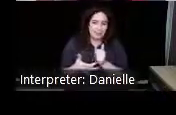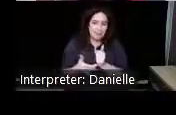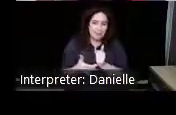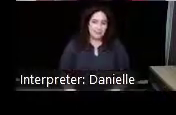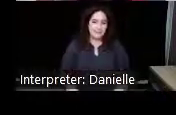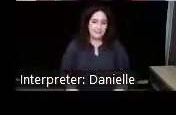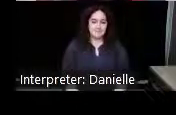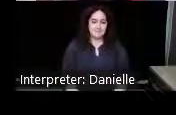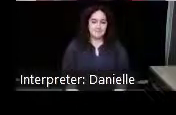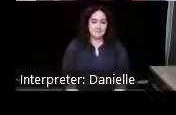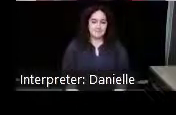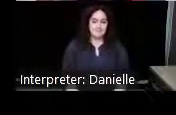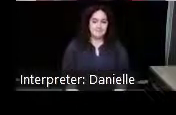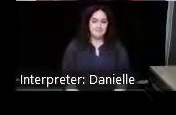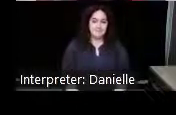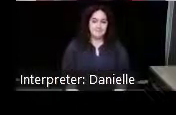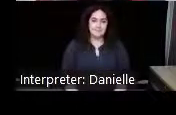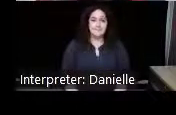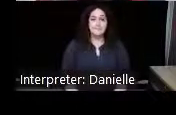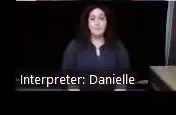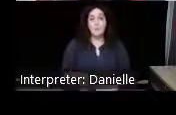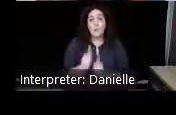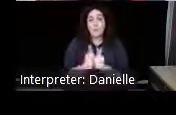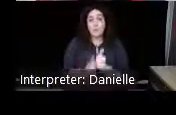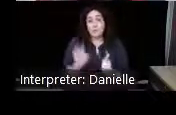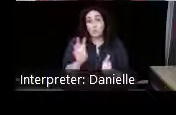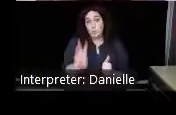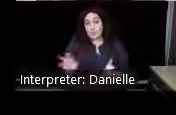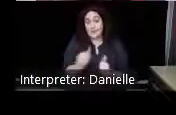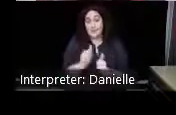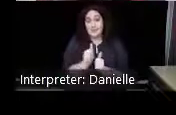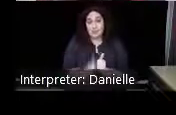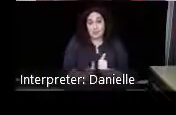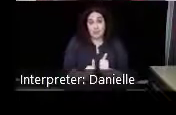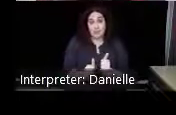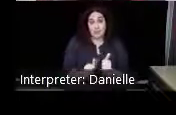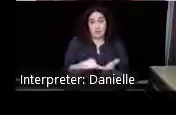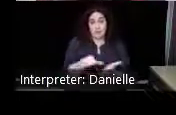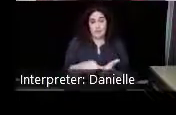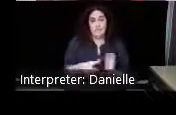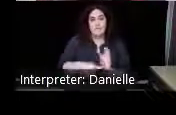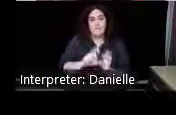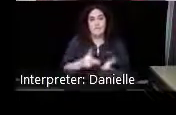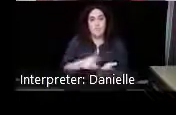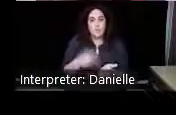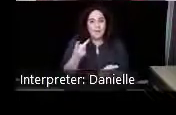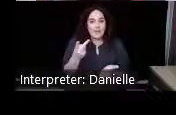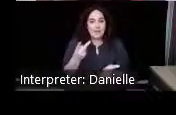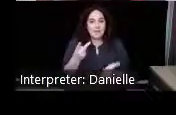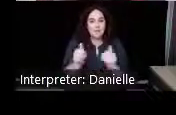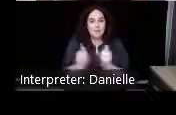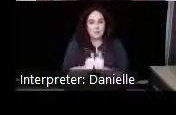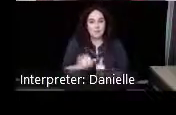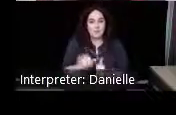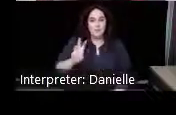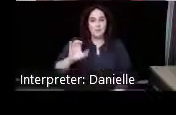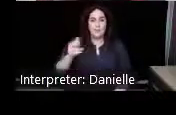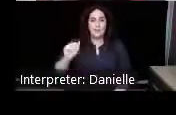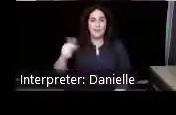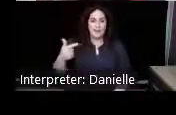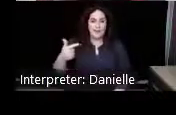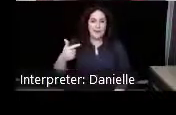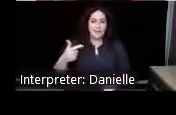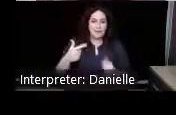So each sampled web page and PDF was reviewed twice against the WCAG guidelines.